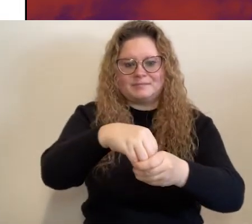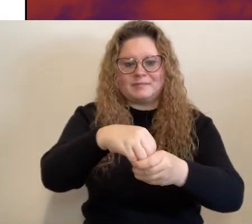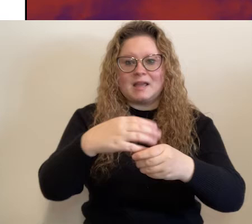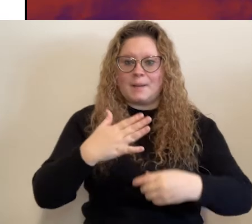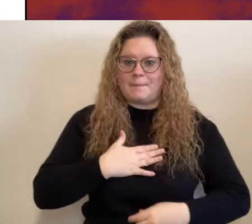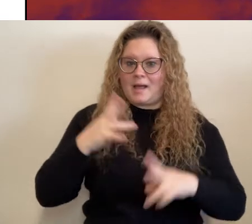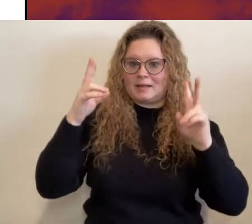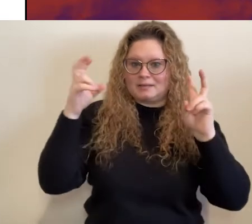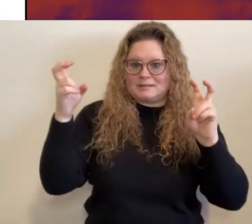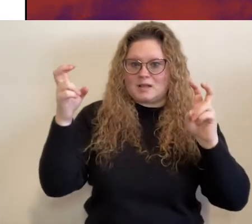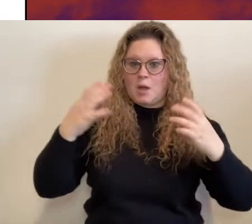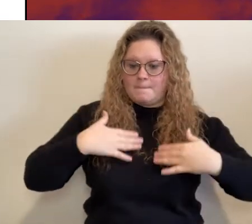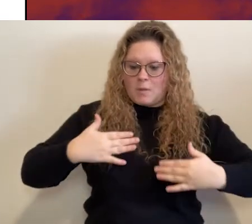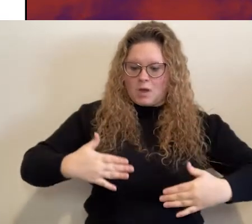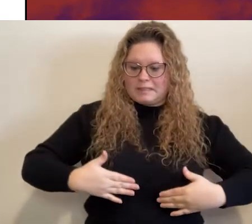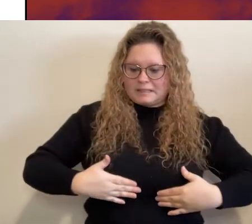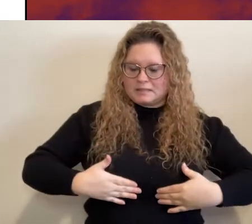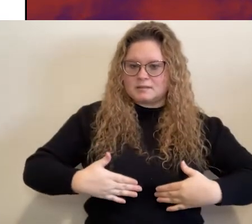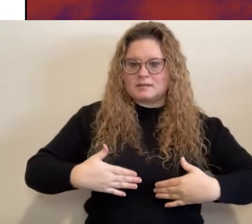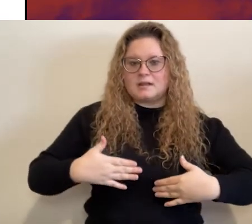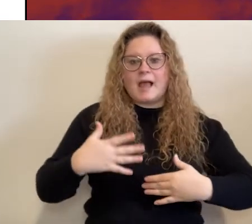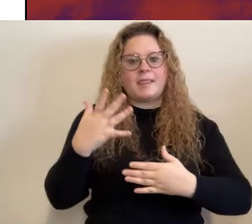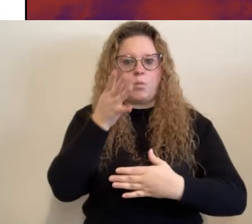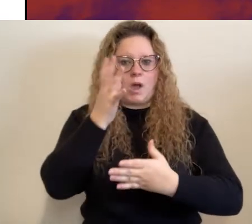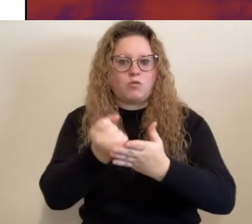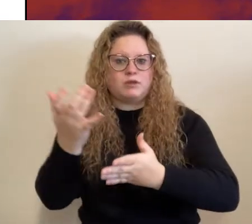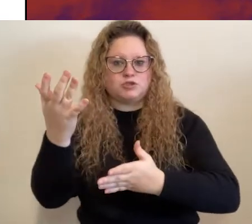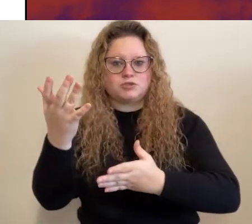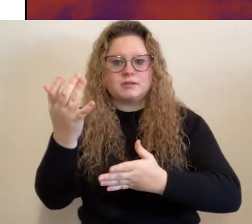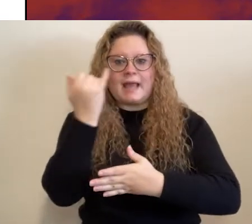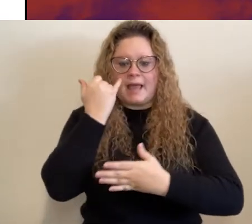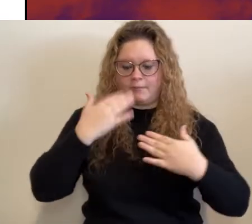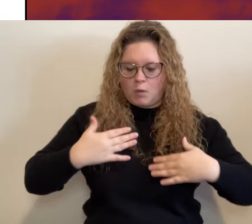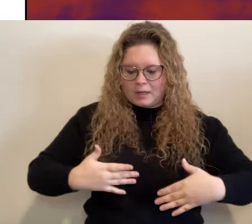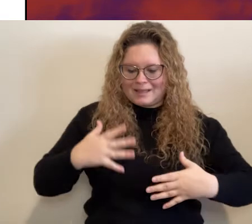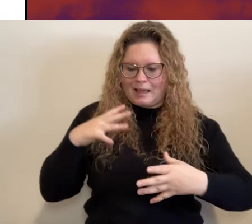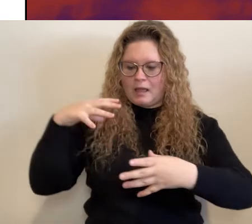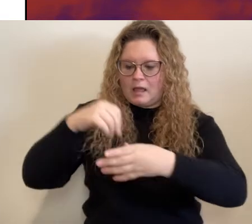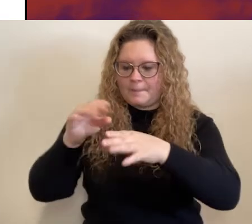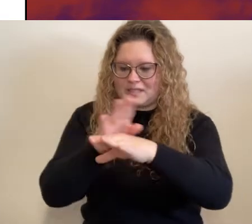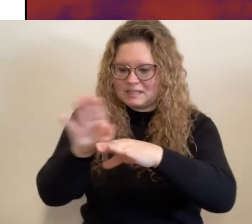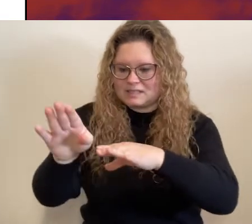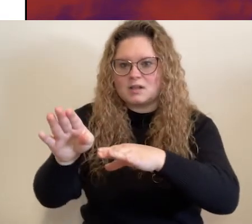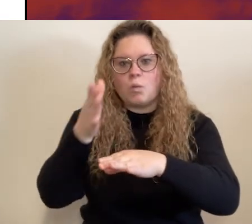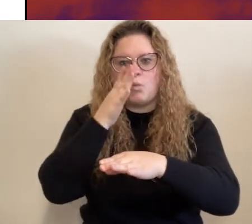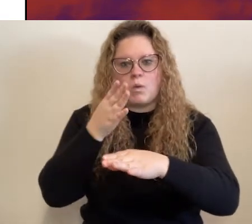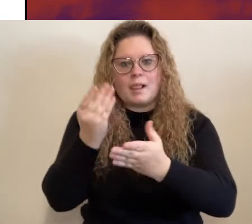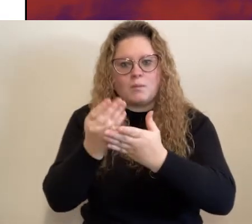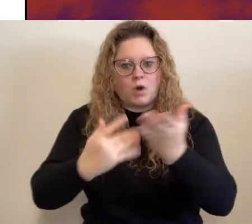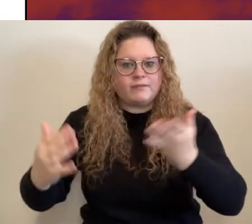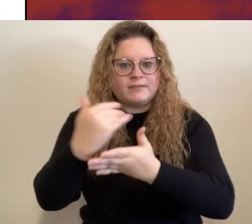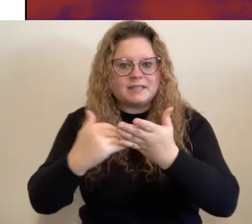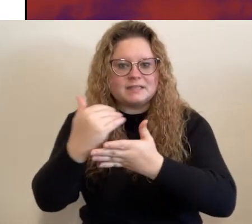wealth, because when we are embodied, there's no reason that we can't become what we want, because who we are is just